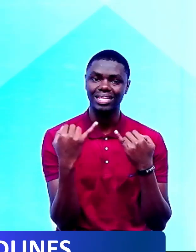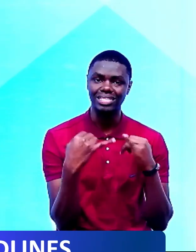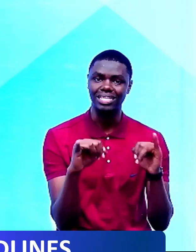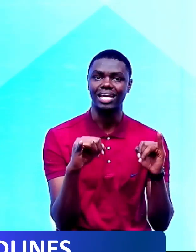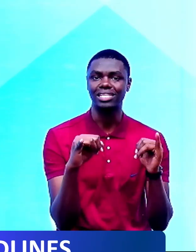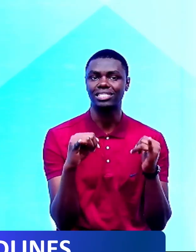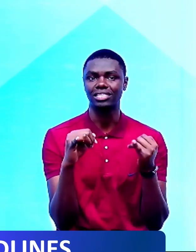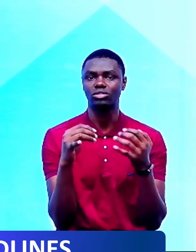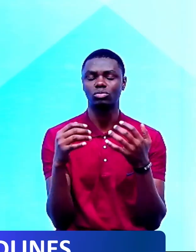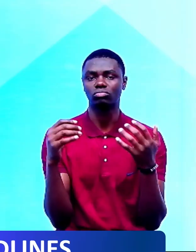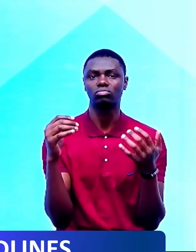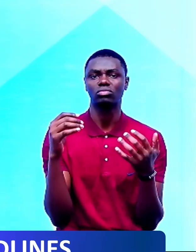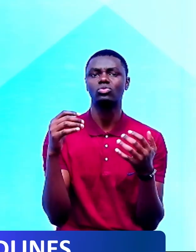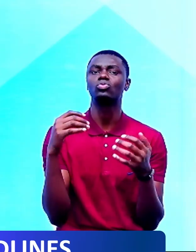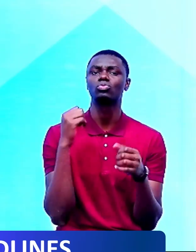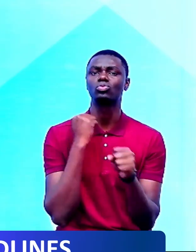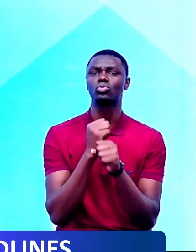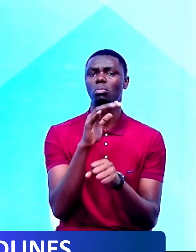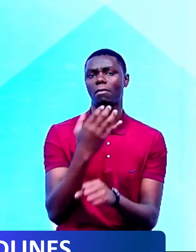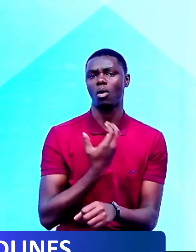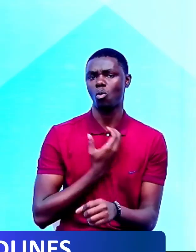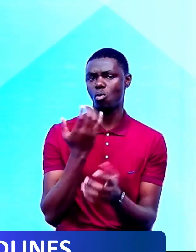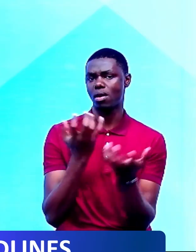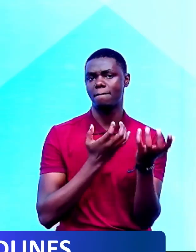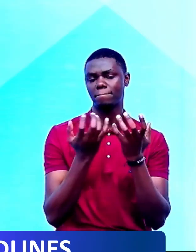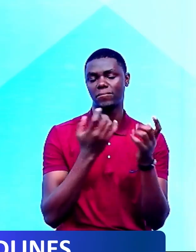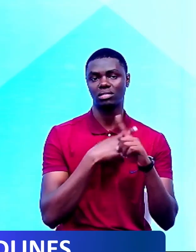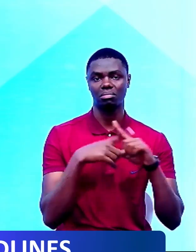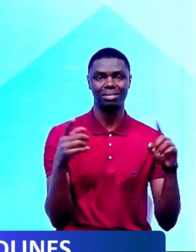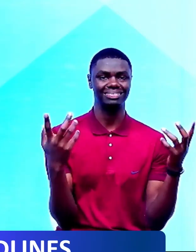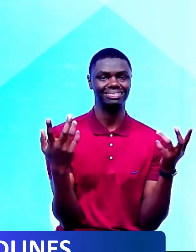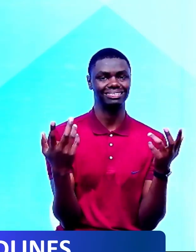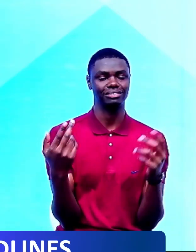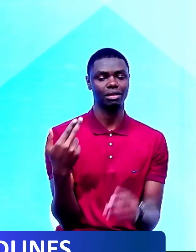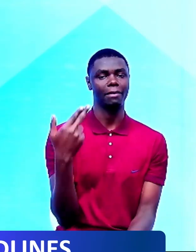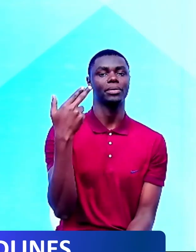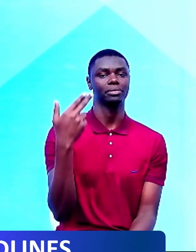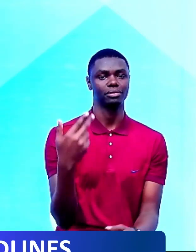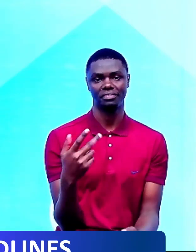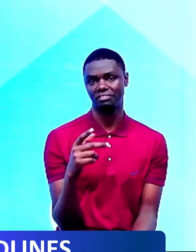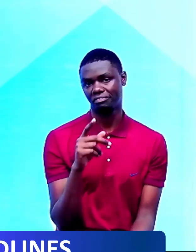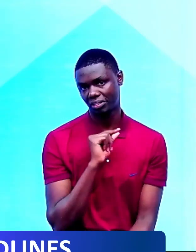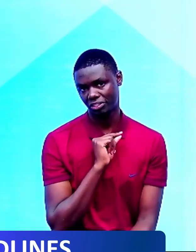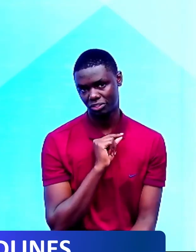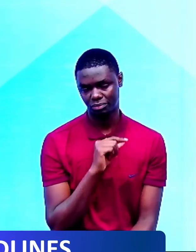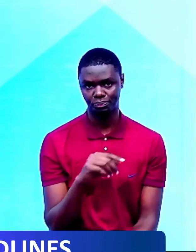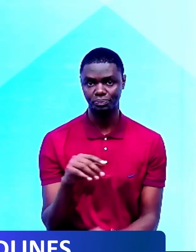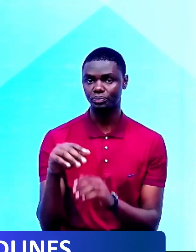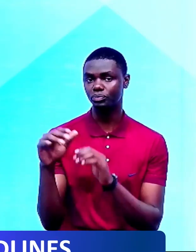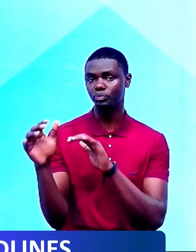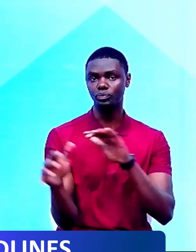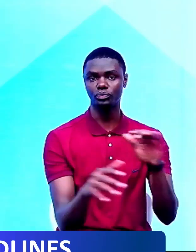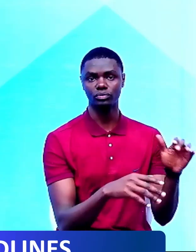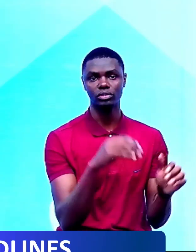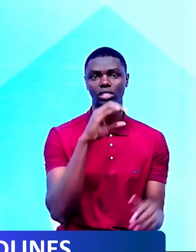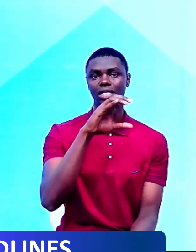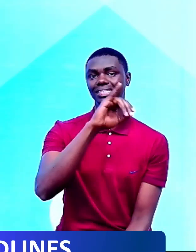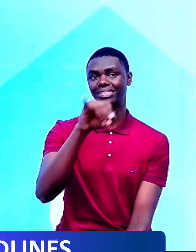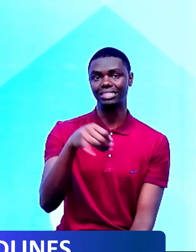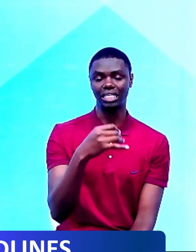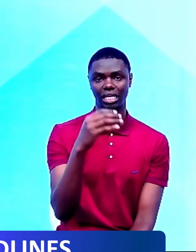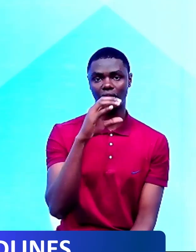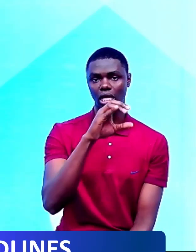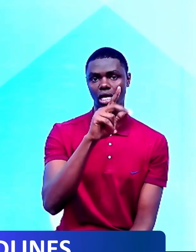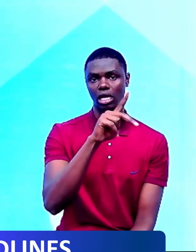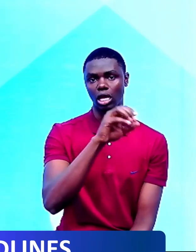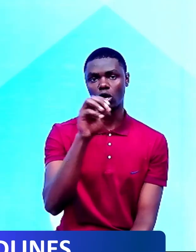just mind their own business, but they were met with chaos. But Chief Justice Martha Koome has now called